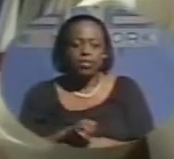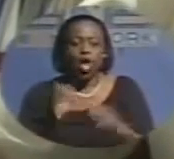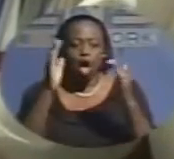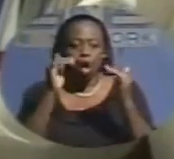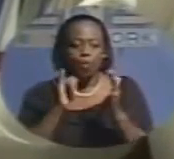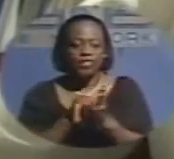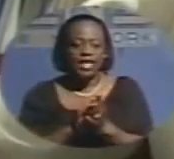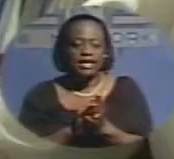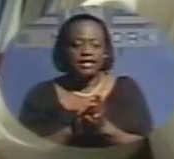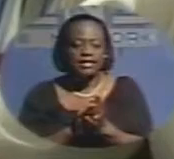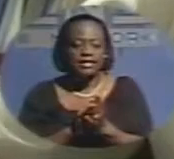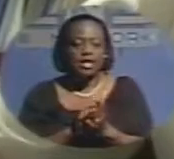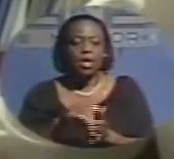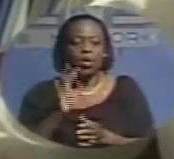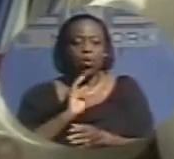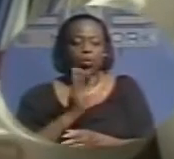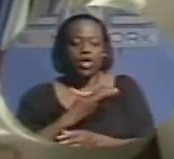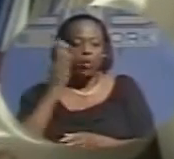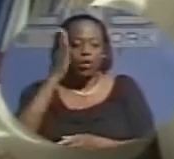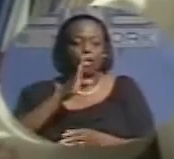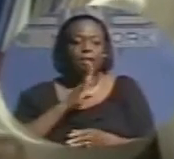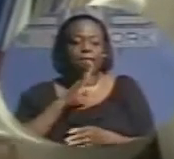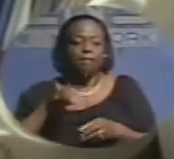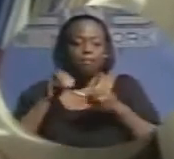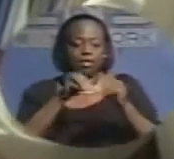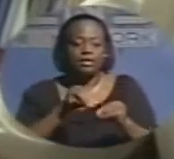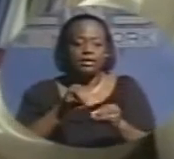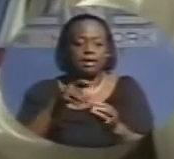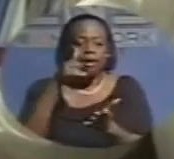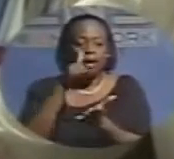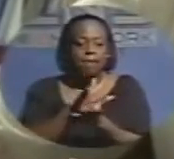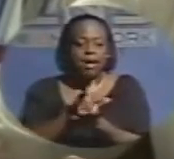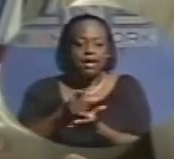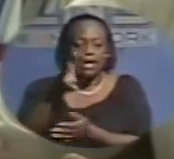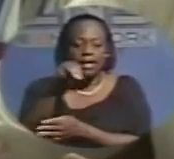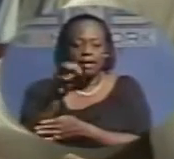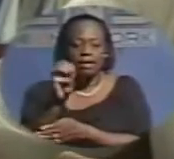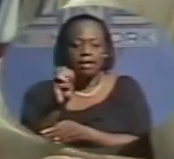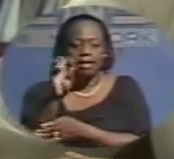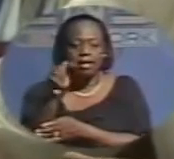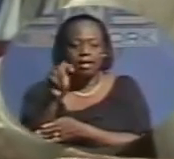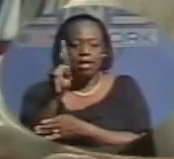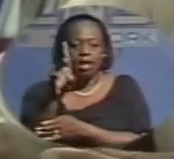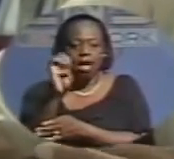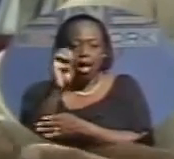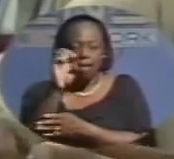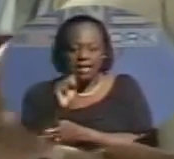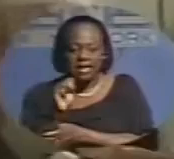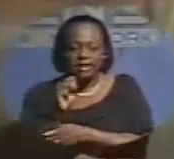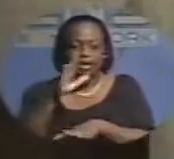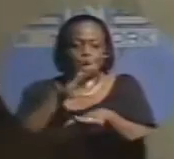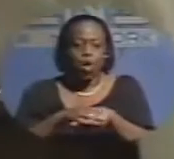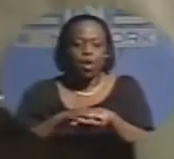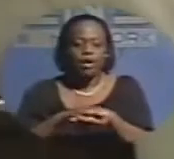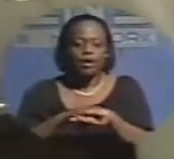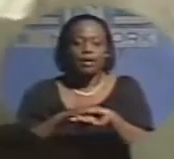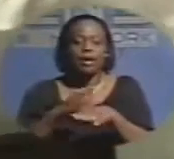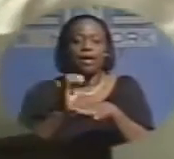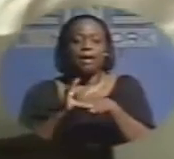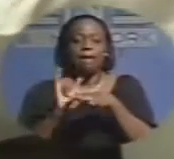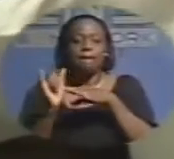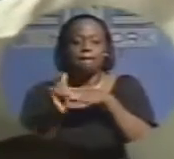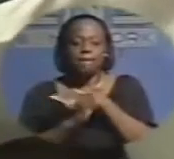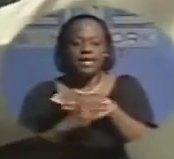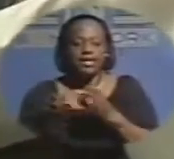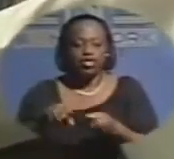parking meters on Bay Street and that they would leave us alone and allow us to make some money so that we can take back over the